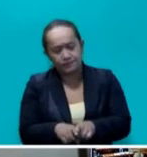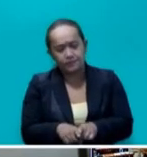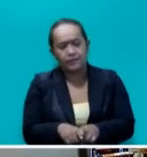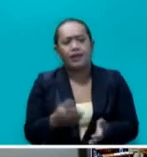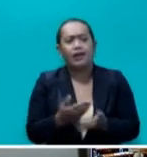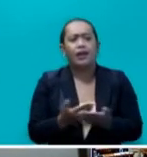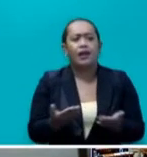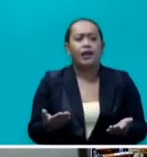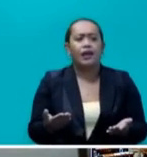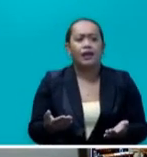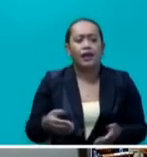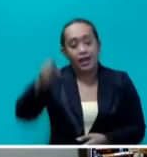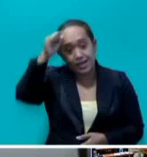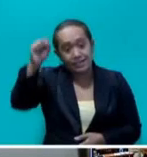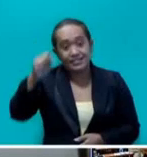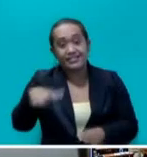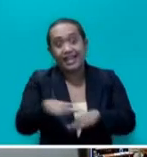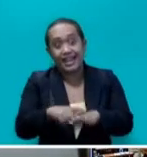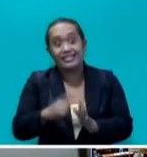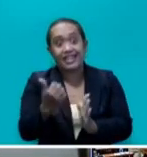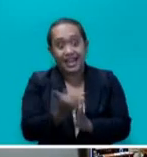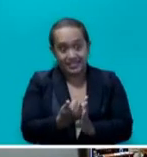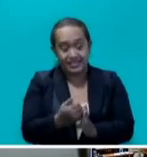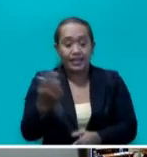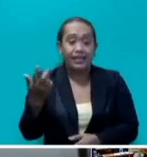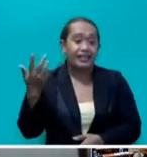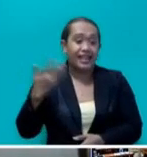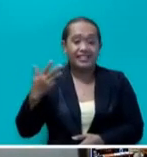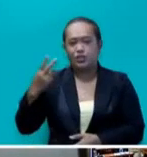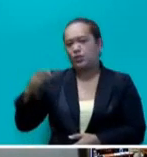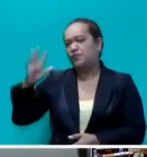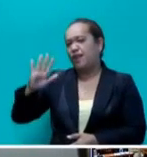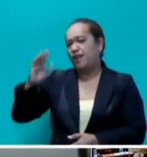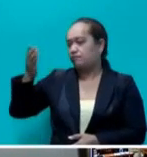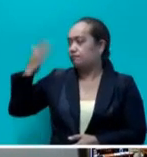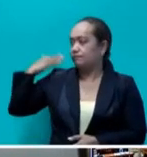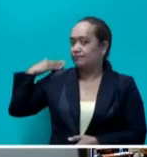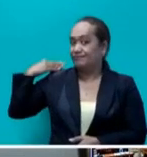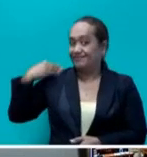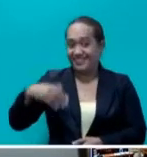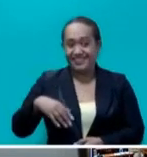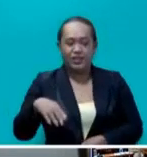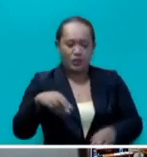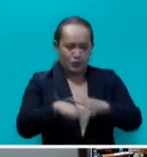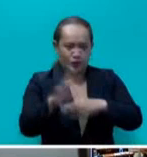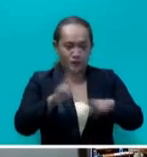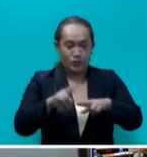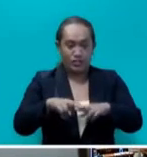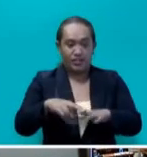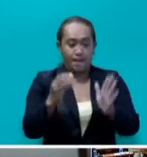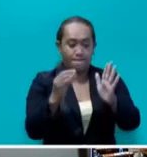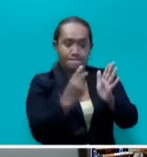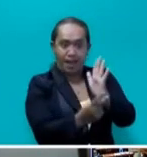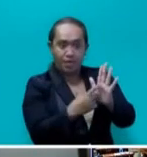the State Lands Act in 1945 provides for the administration of state land in Fiji. Section 13 of the State Lands Act states